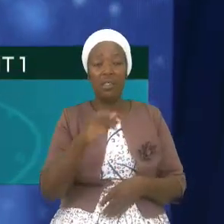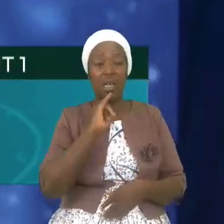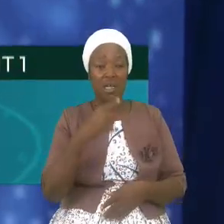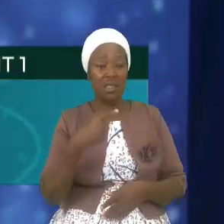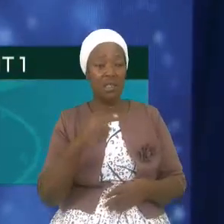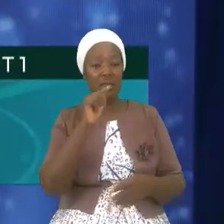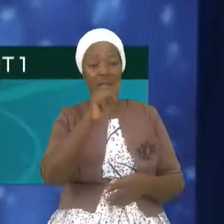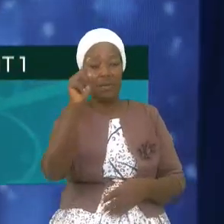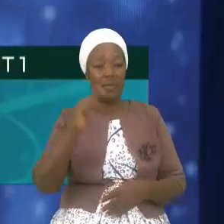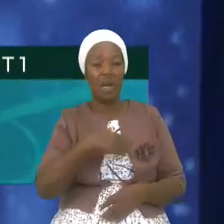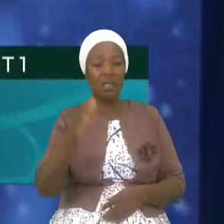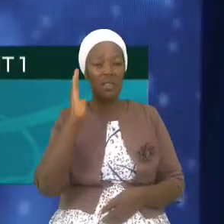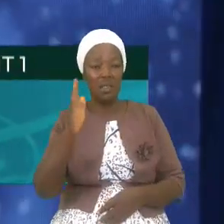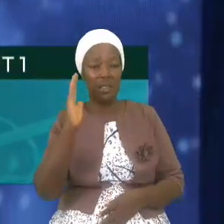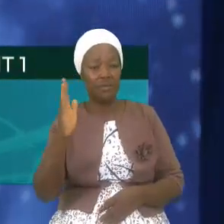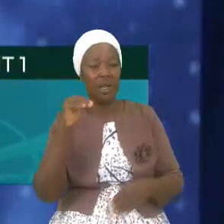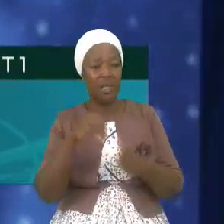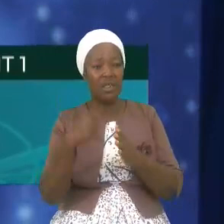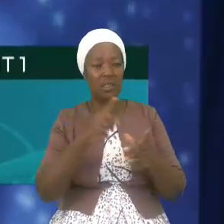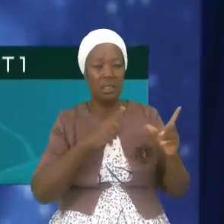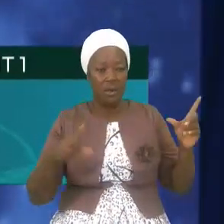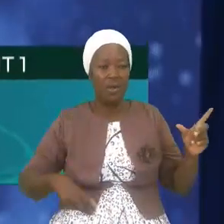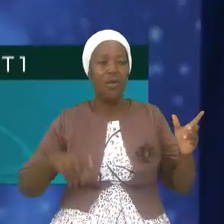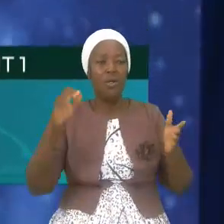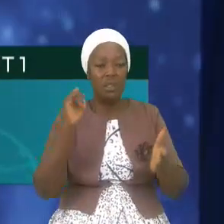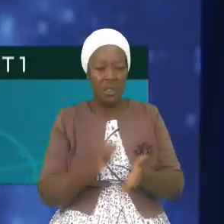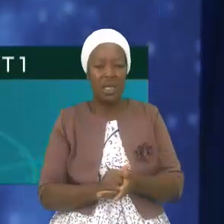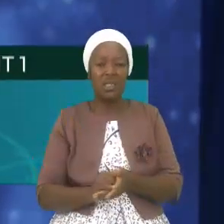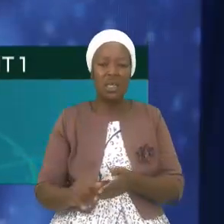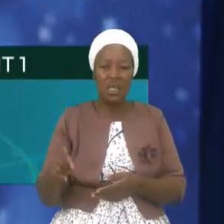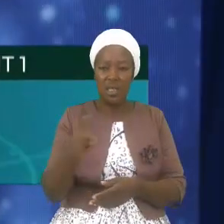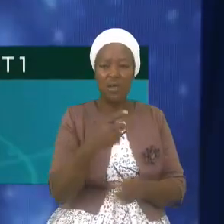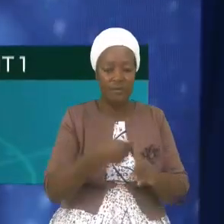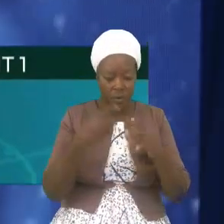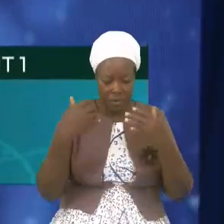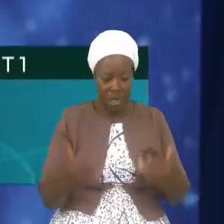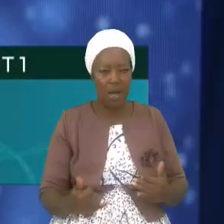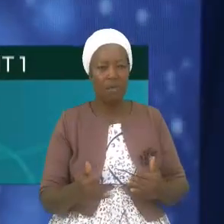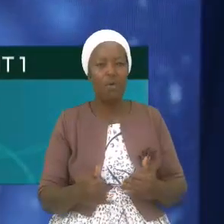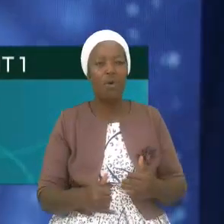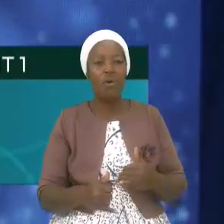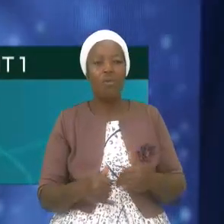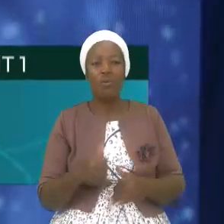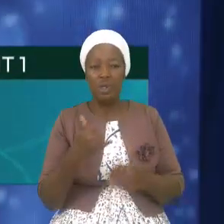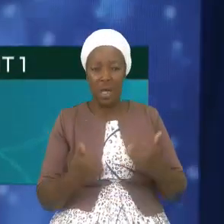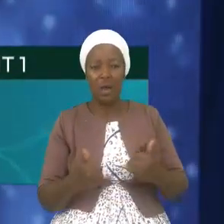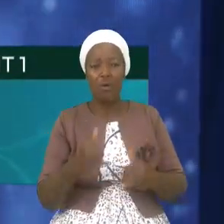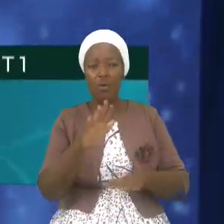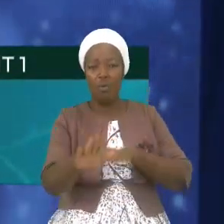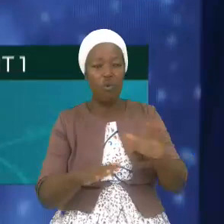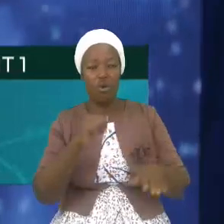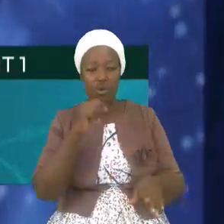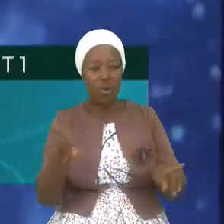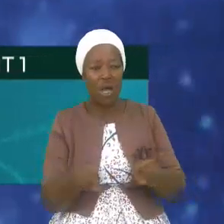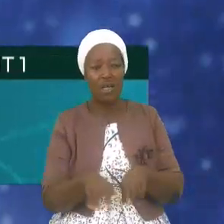ye henceforth walk not as other Gentiles walk, in the vanity of their